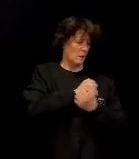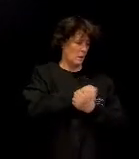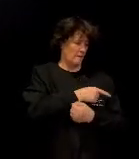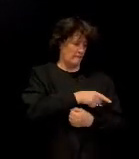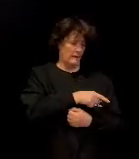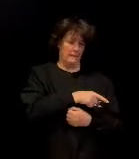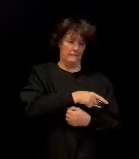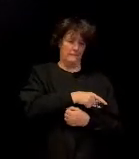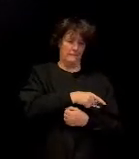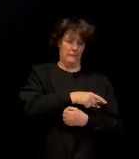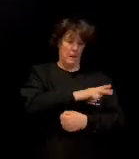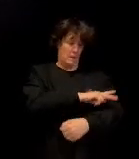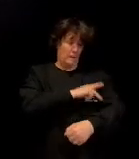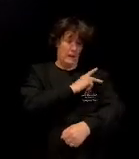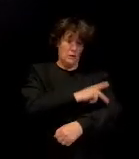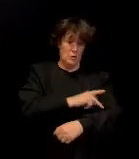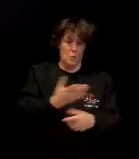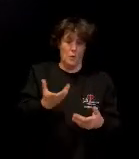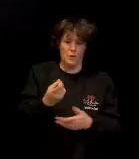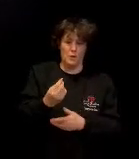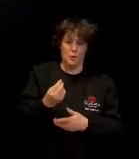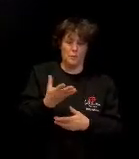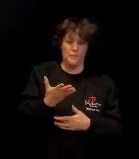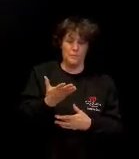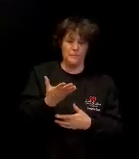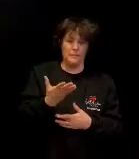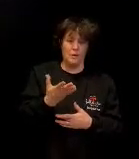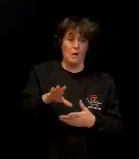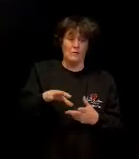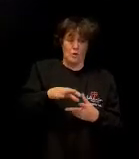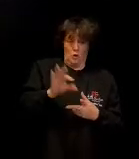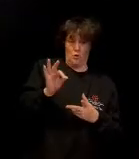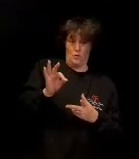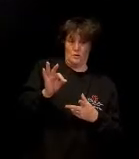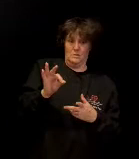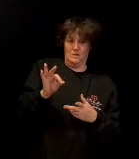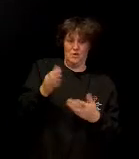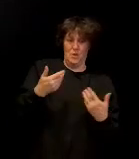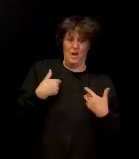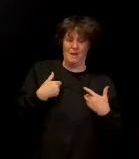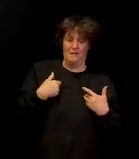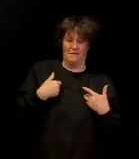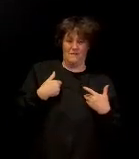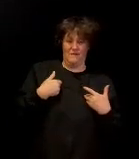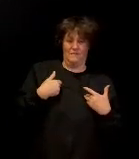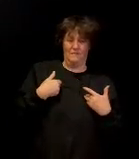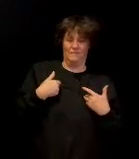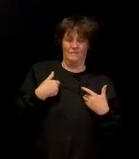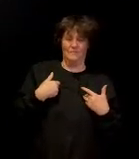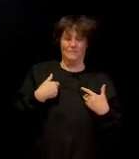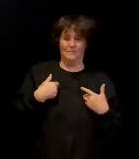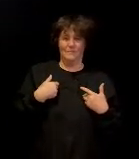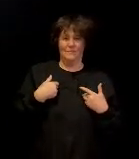going to be a professional or are you going to be unprofessional? There's a choice in the matter. It's just messy